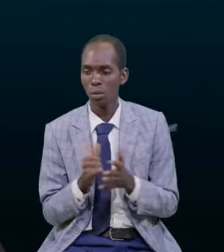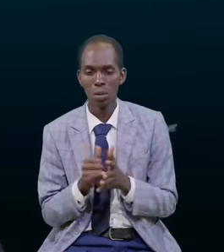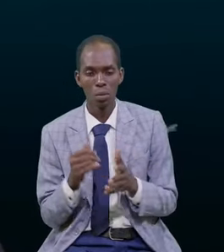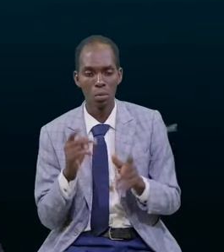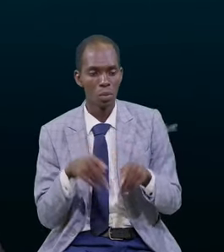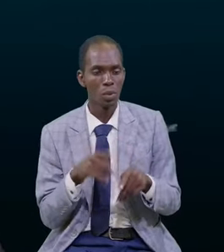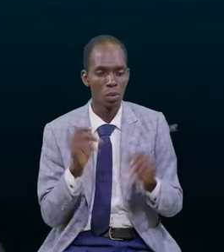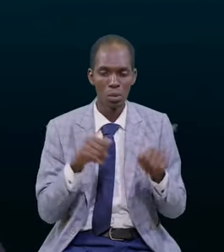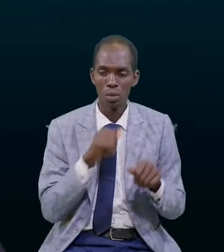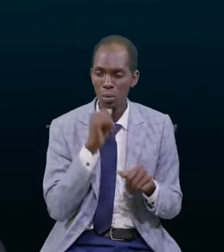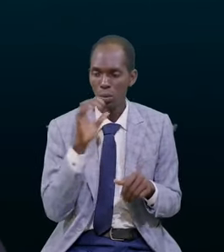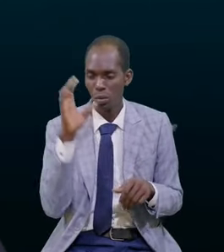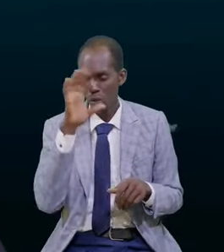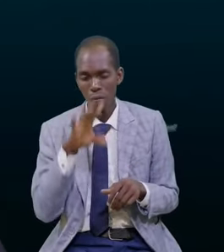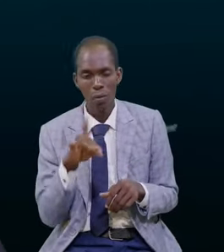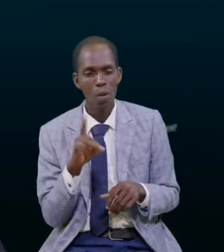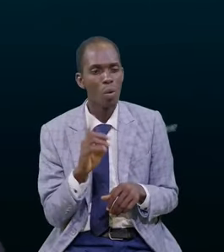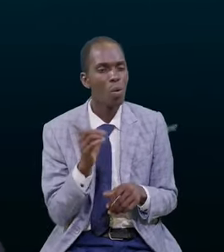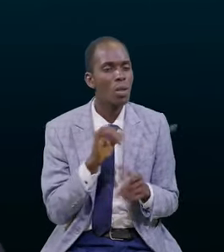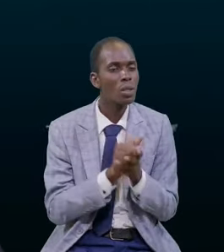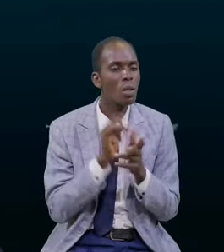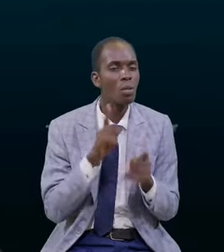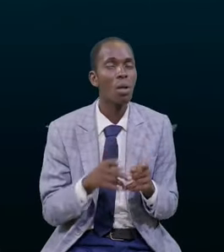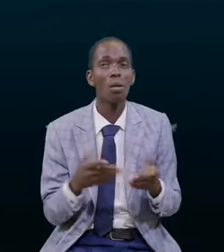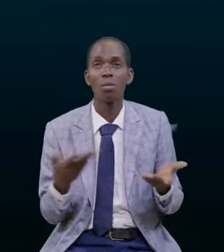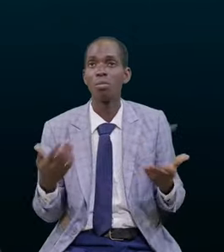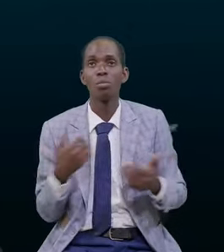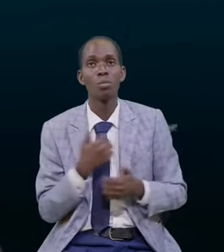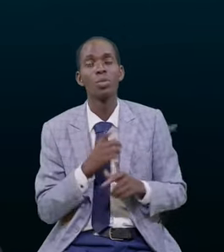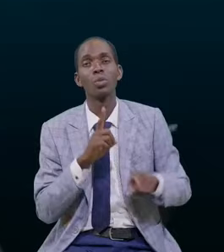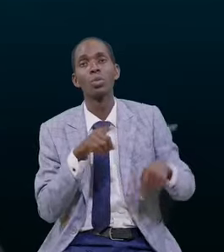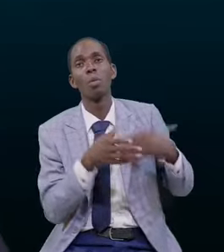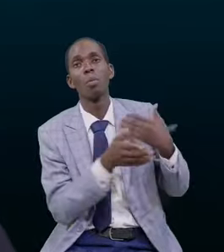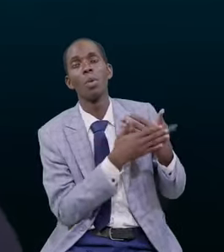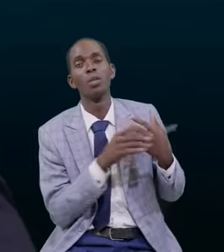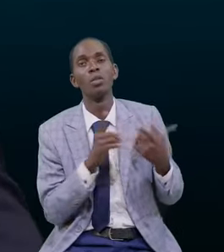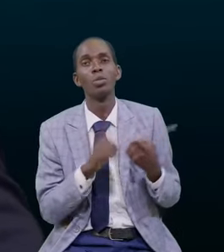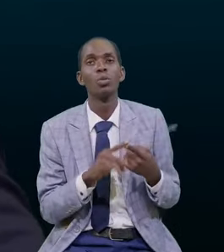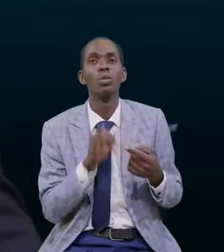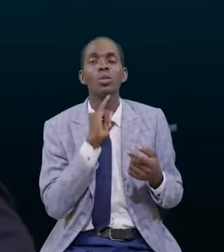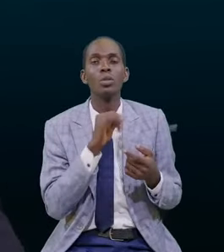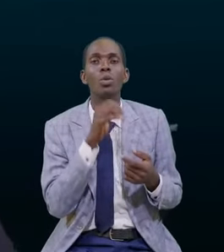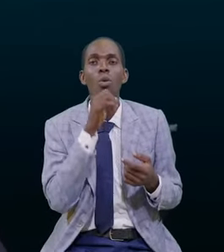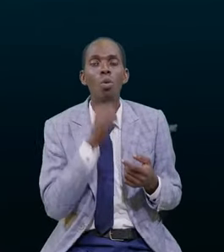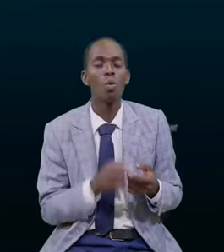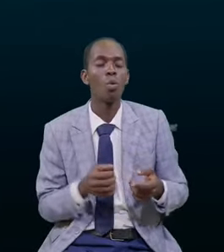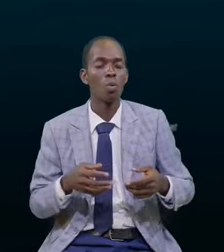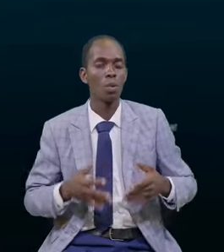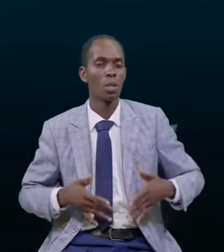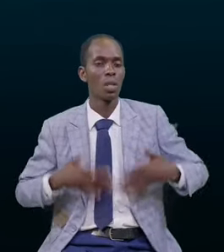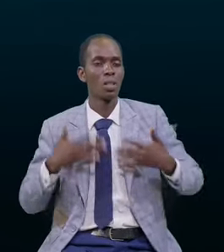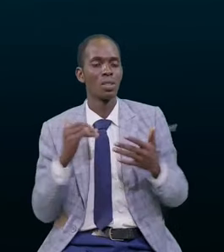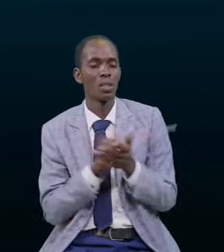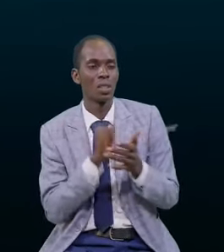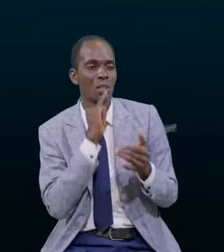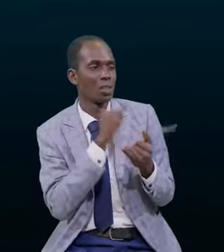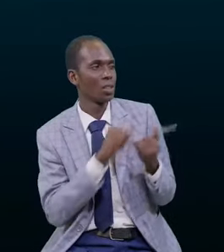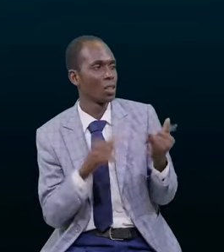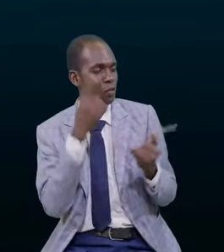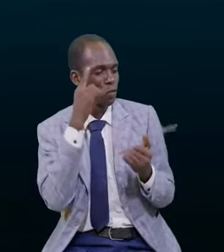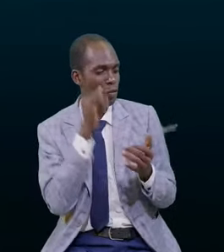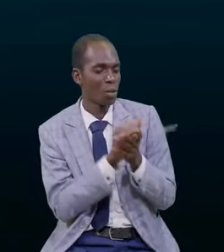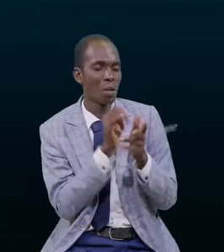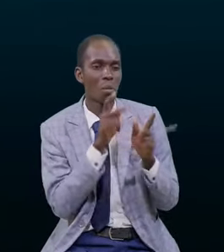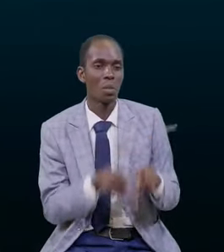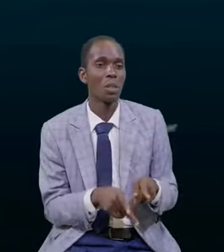say where oh he has gone back to his former trade he's gone that's the end of the road for such a person if he